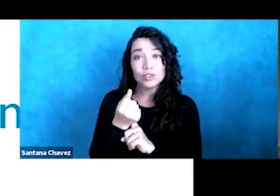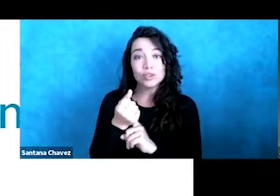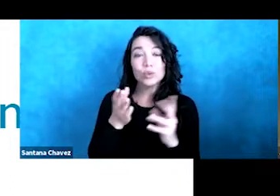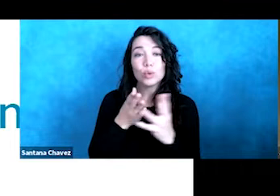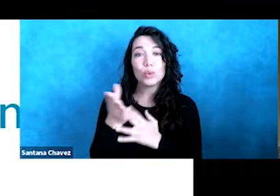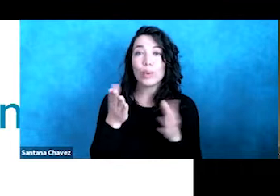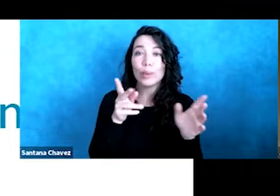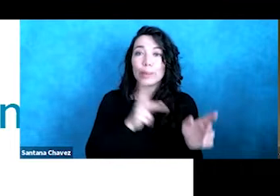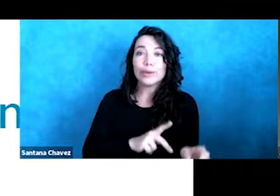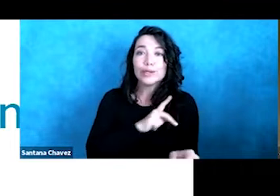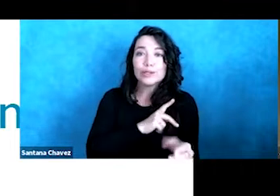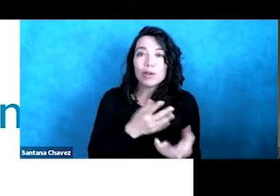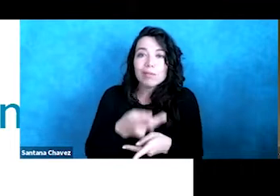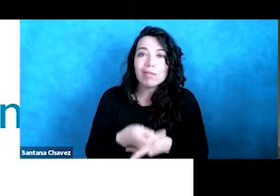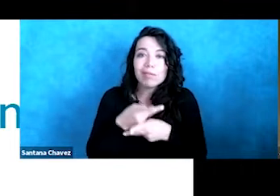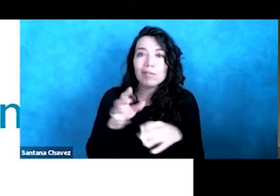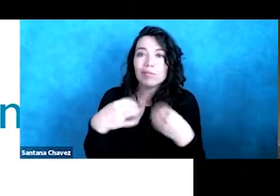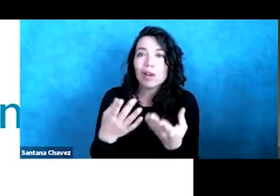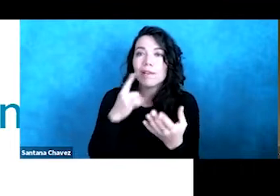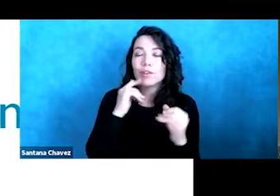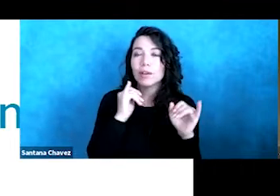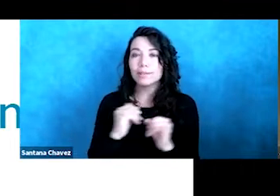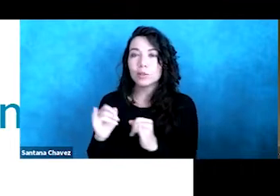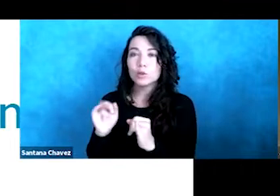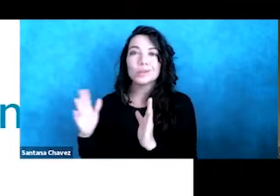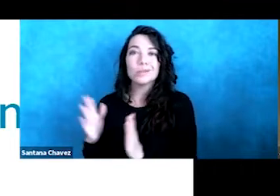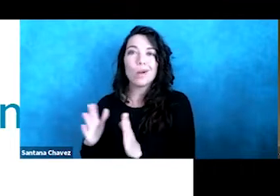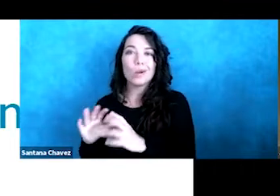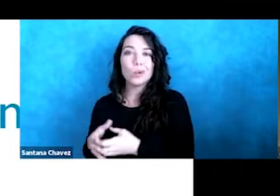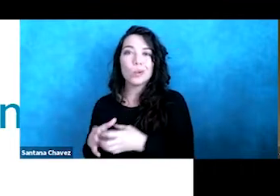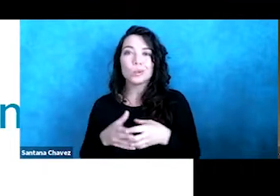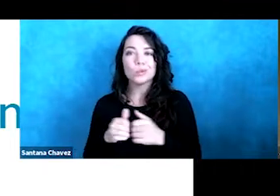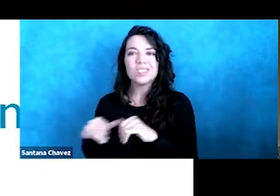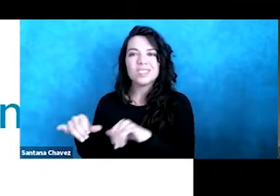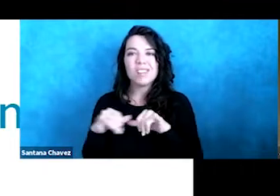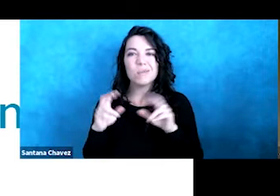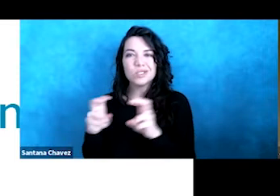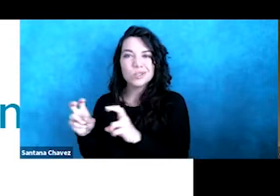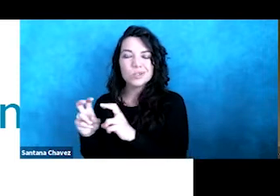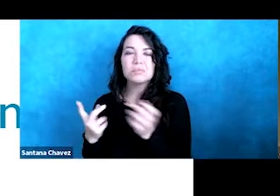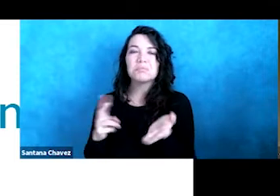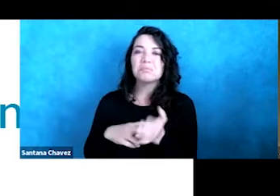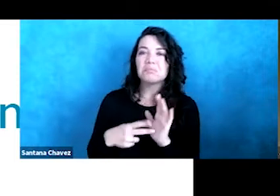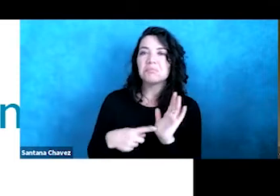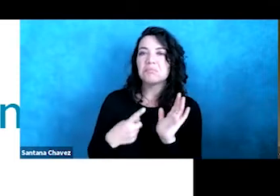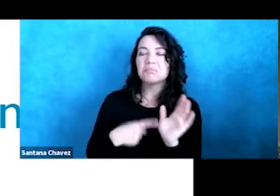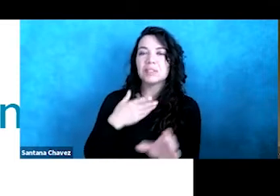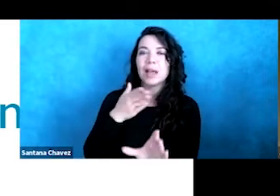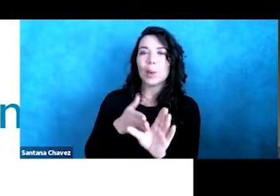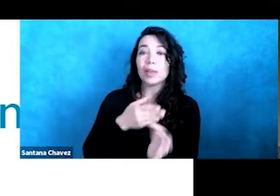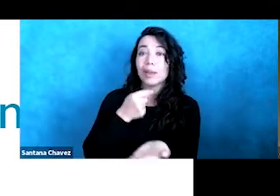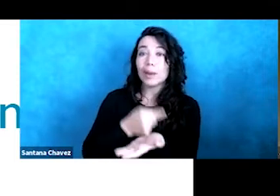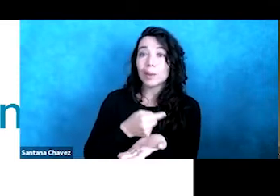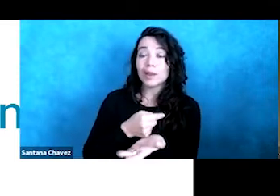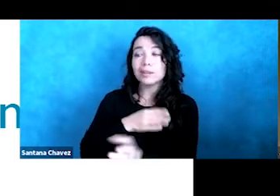to individuals or small groups with similar conditions. These include psychotherapy, psychoeducation to clients